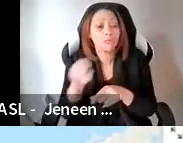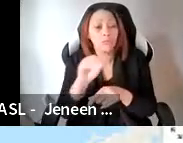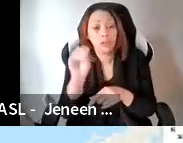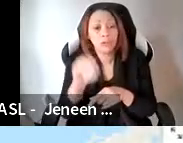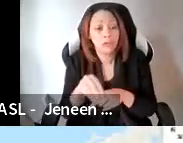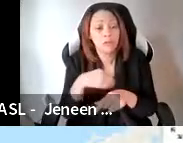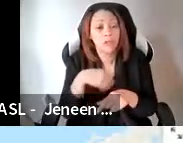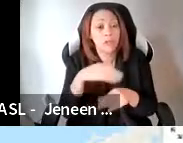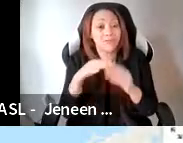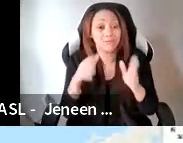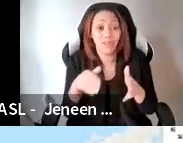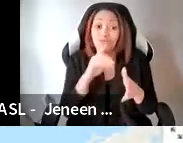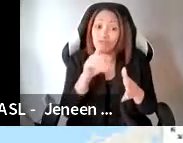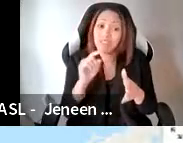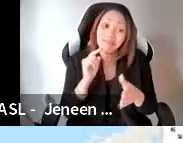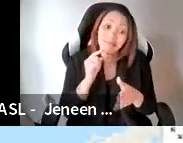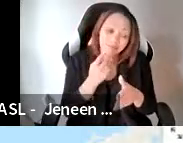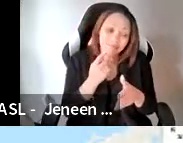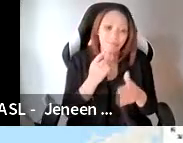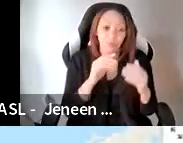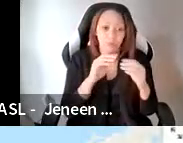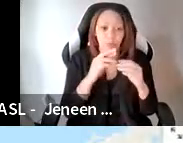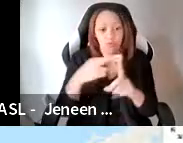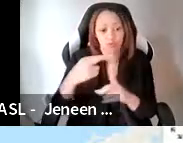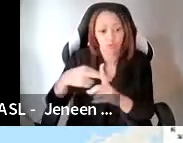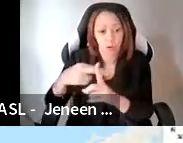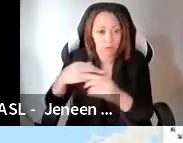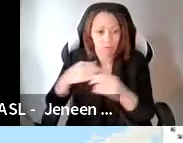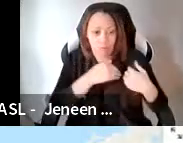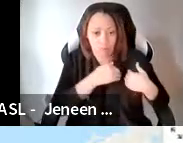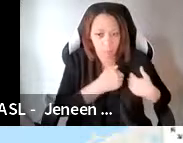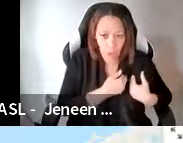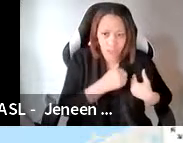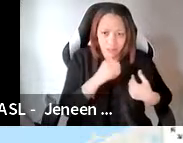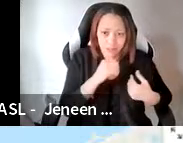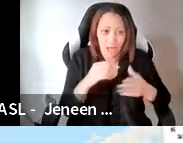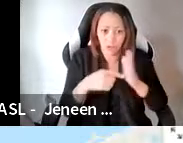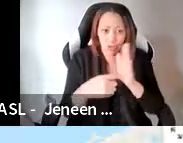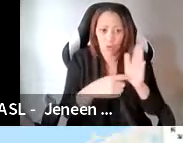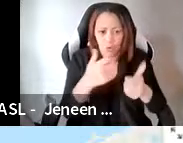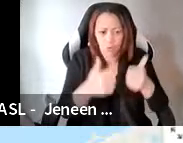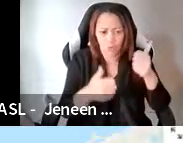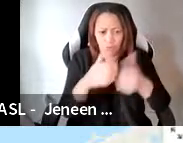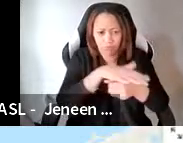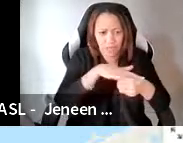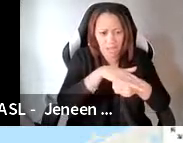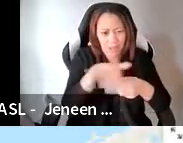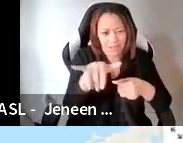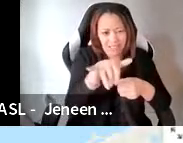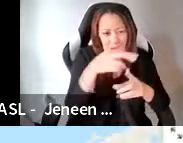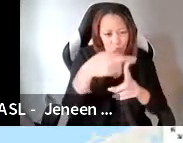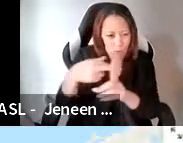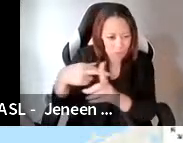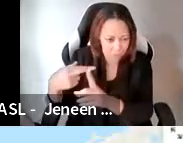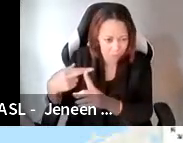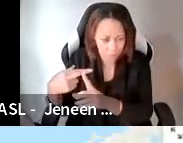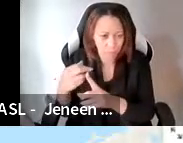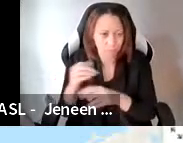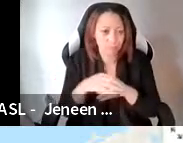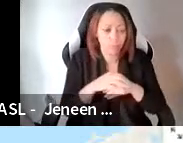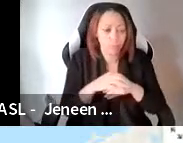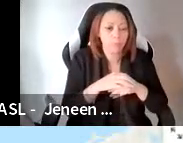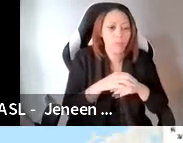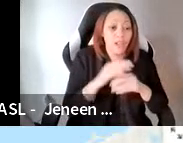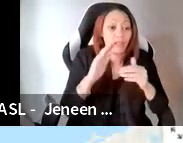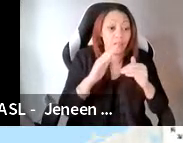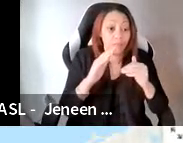are severely rent burdened. And this map is showing which neighborhoods have about the same rate of severe rent burden as